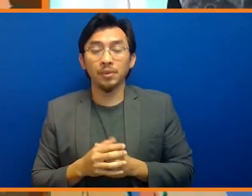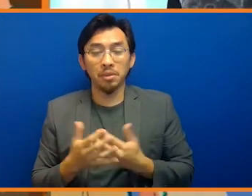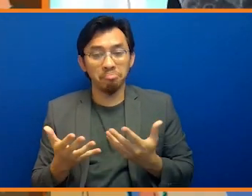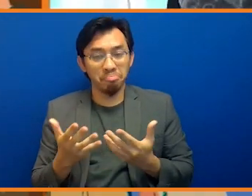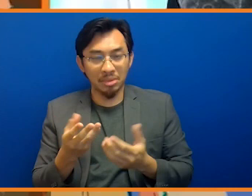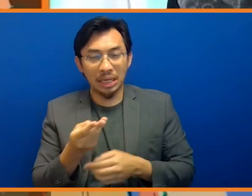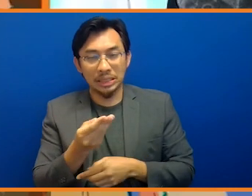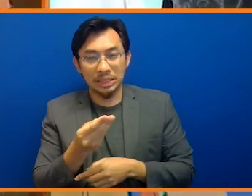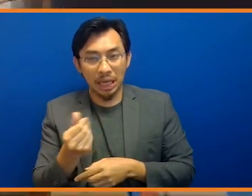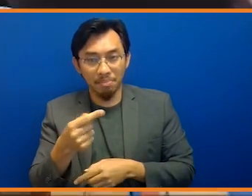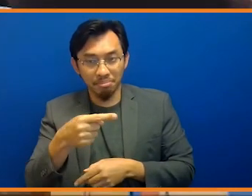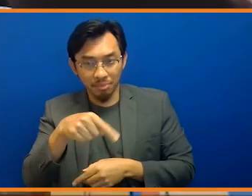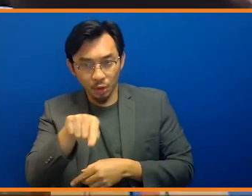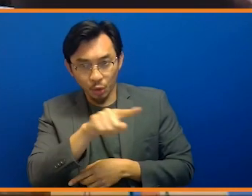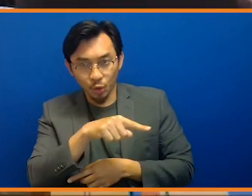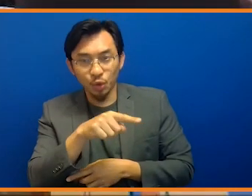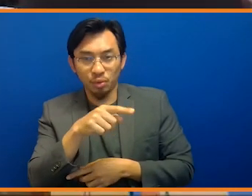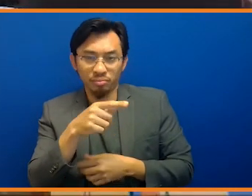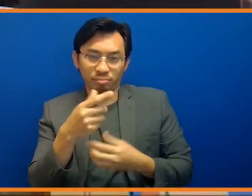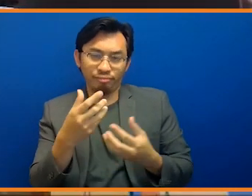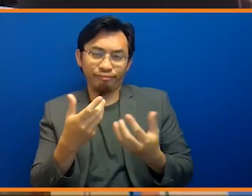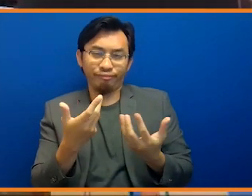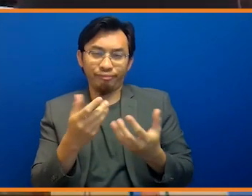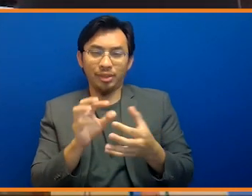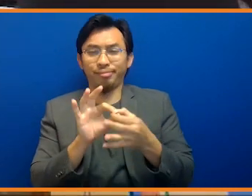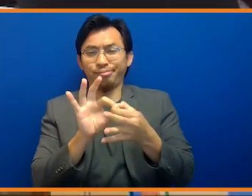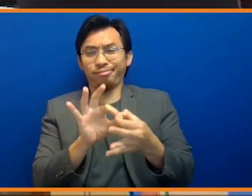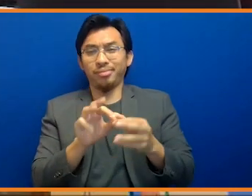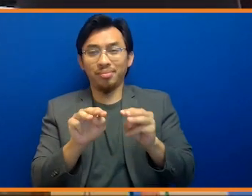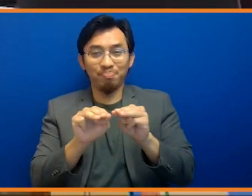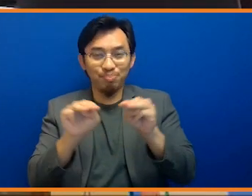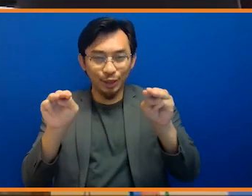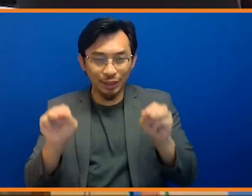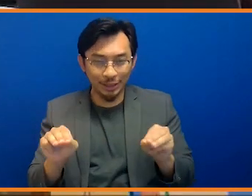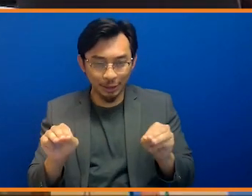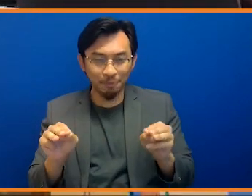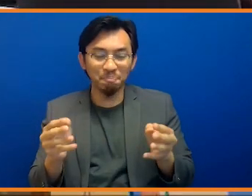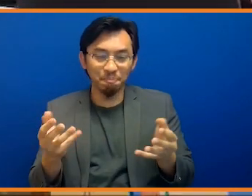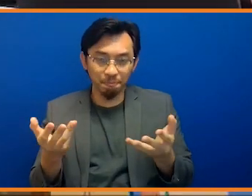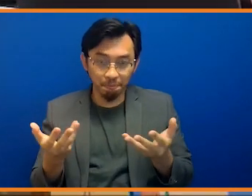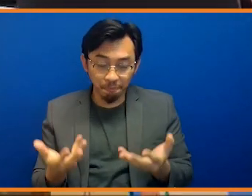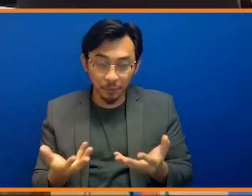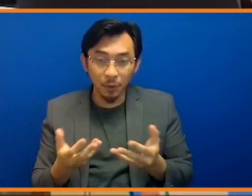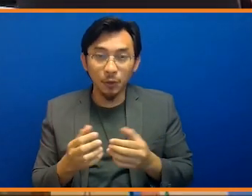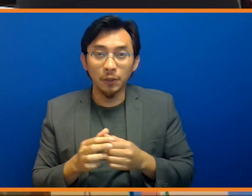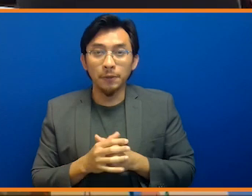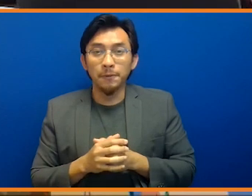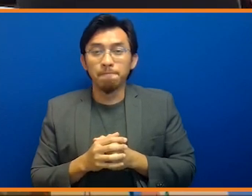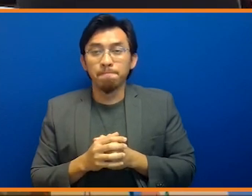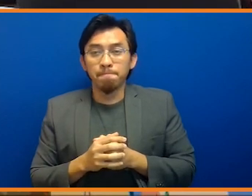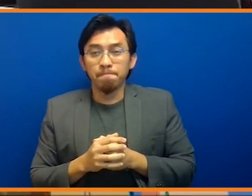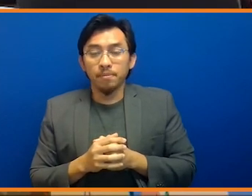maybe some of you also very much related to the museums